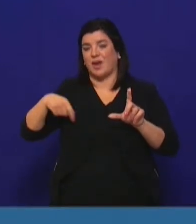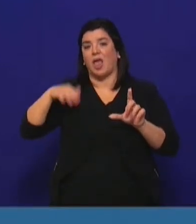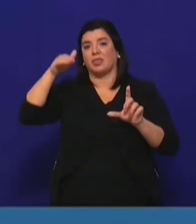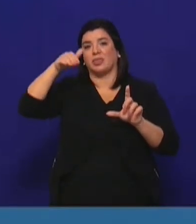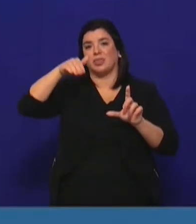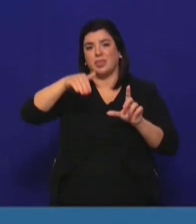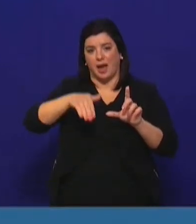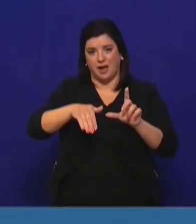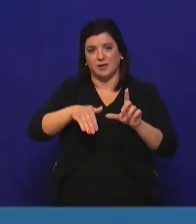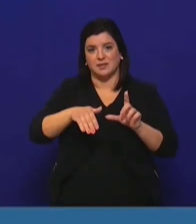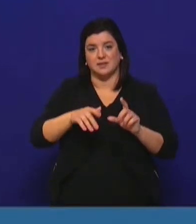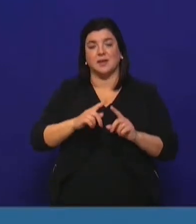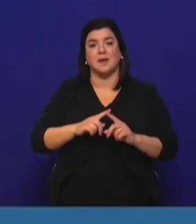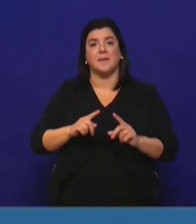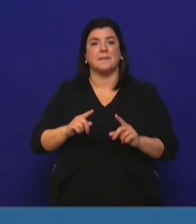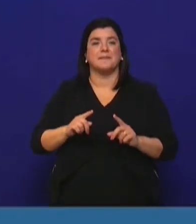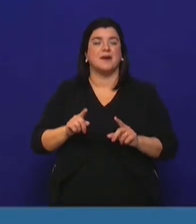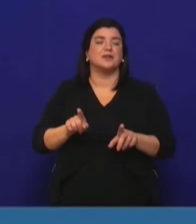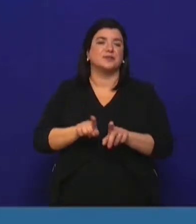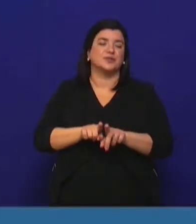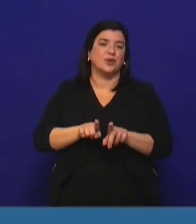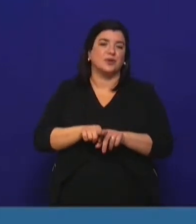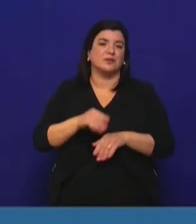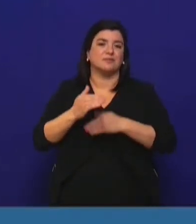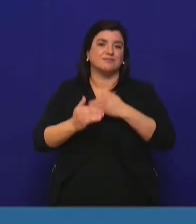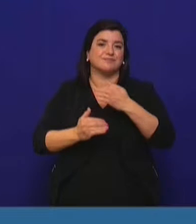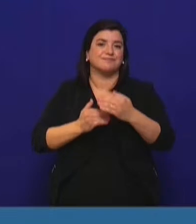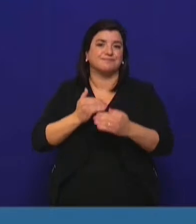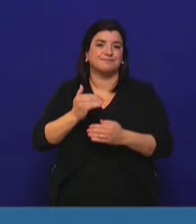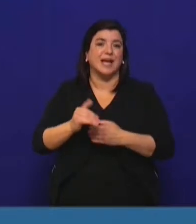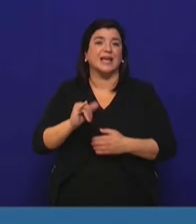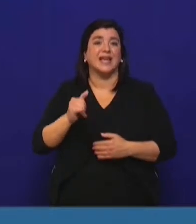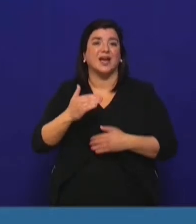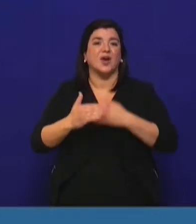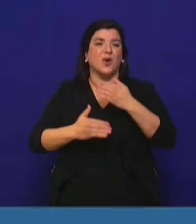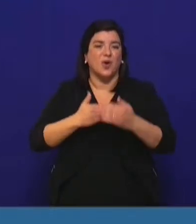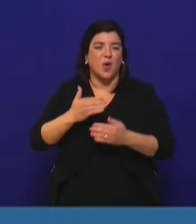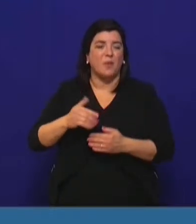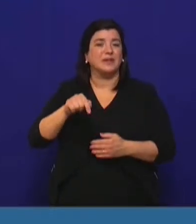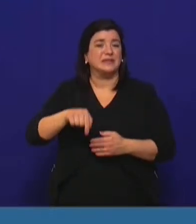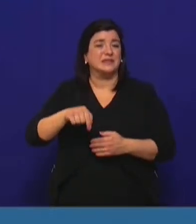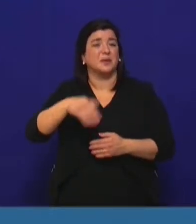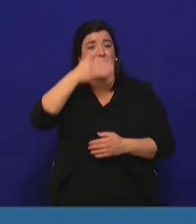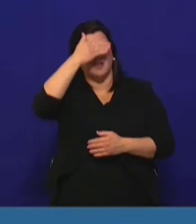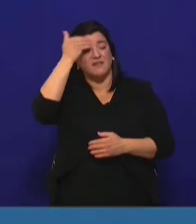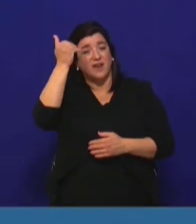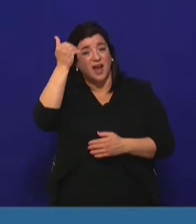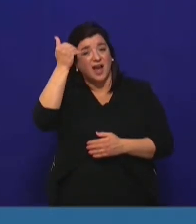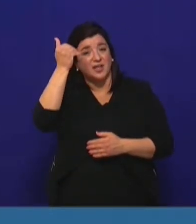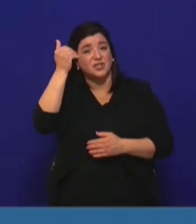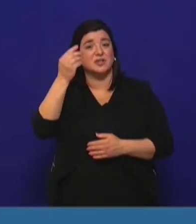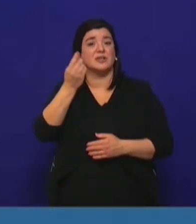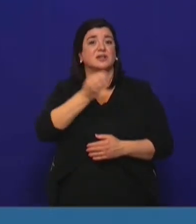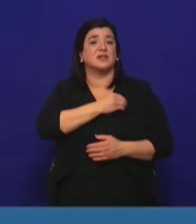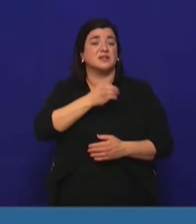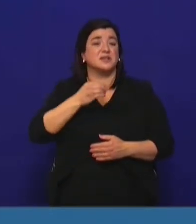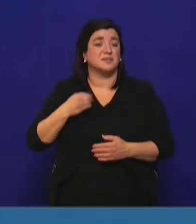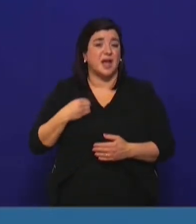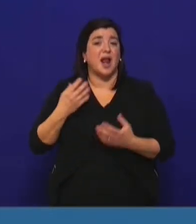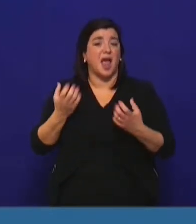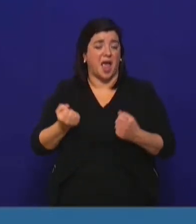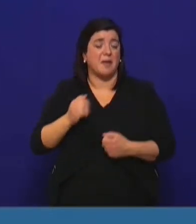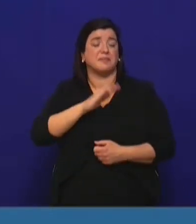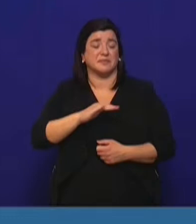però nistennew li xorta la darba jkollok nies li jkun għadhom l-isptar u bħalma rajtu għandna numru ta' nies li għadhom